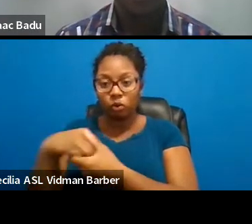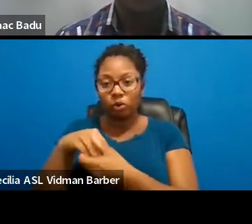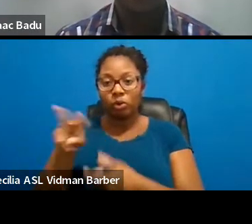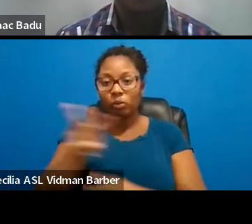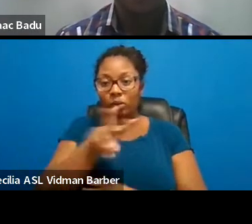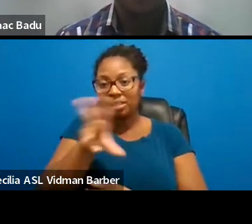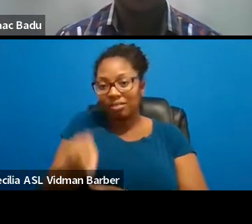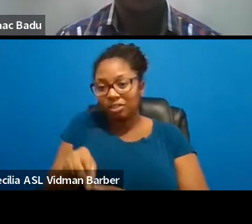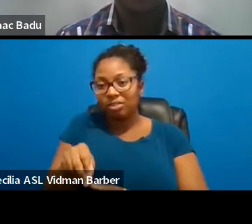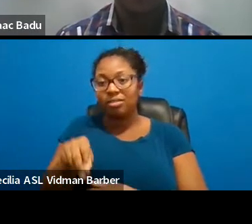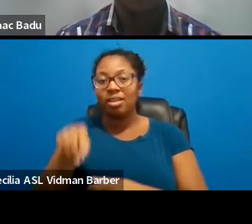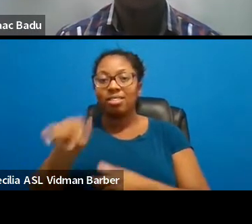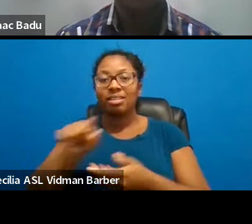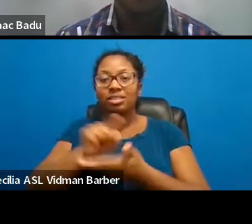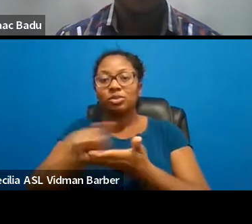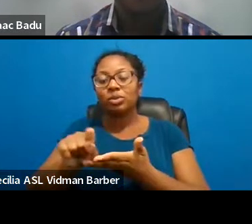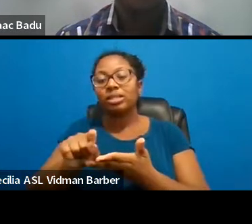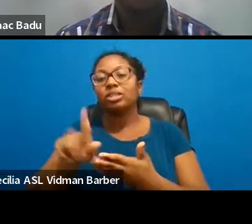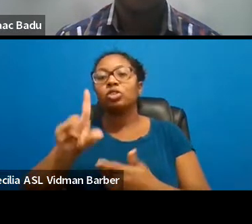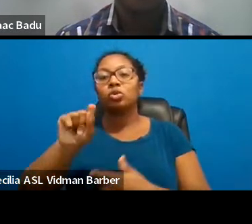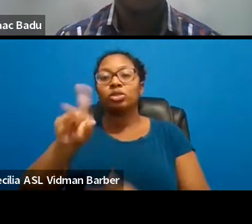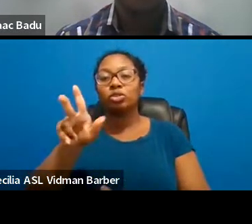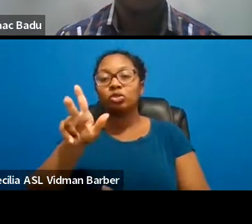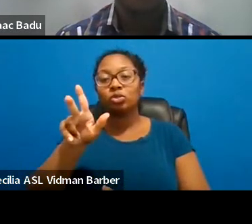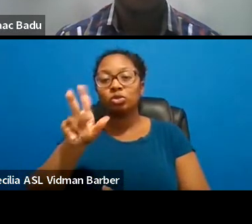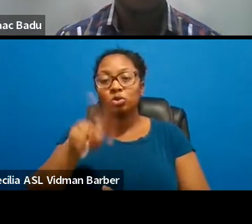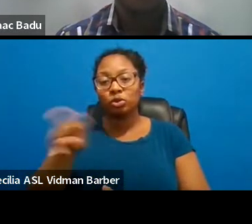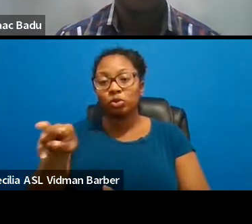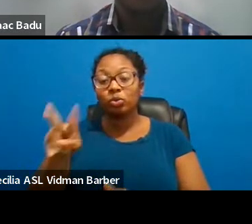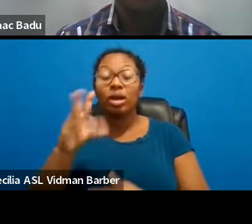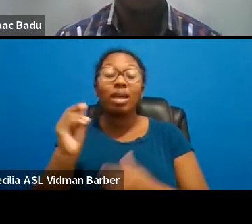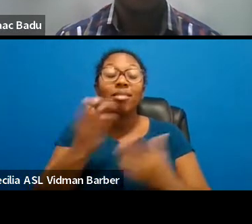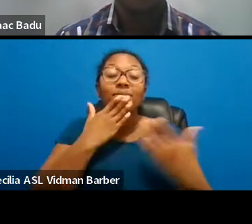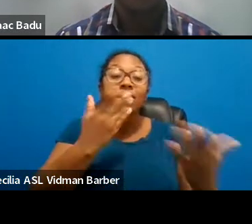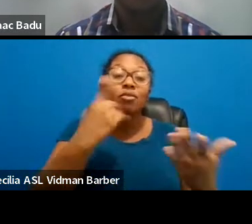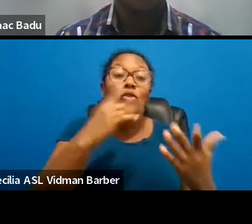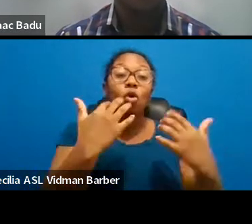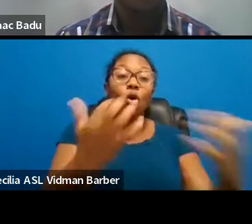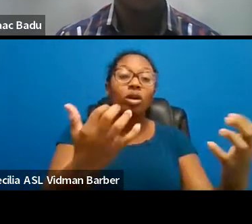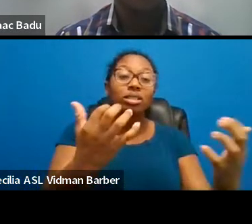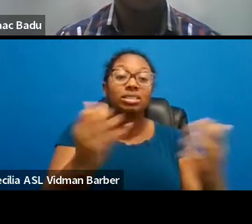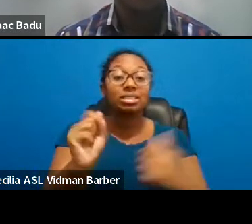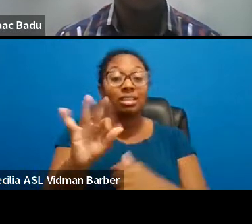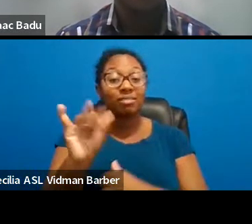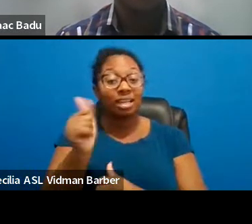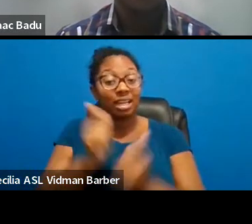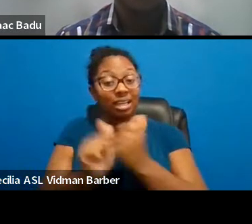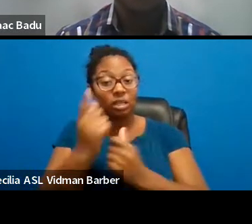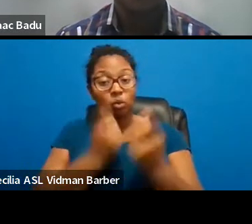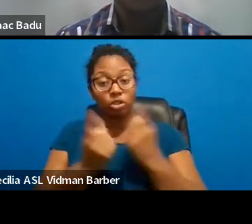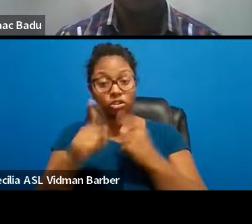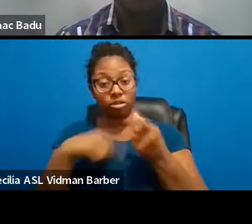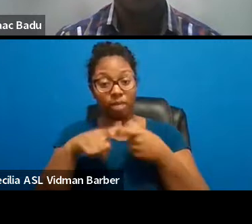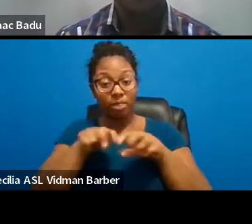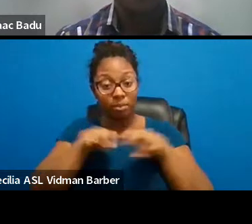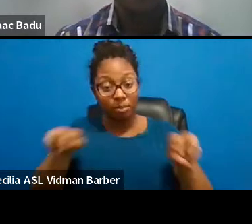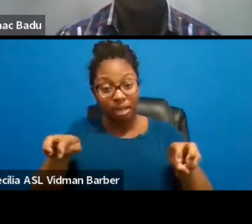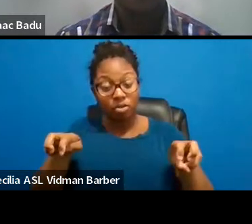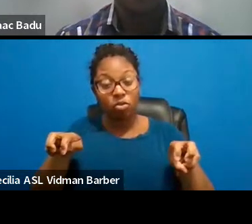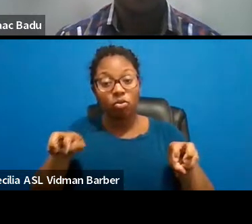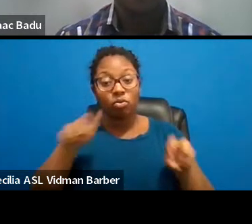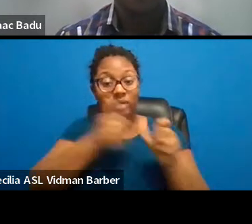BIMS Week 2022. And thank you to the audience for joining us. If you have any questions about our panel and our